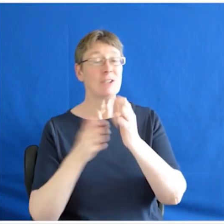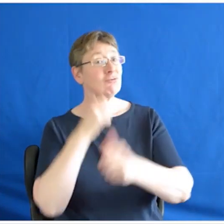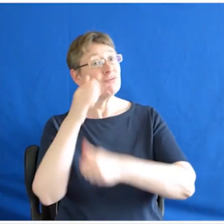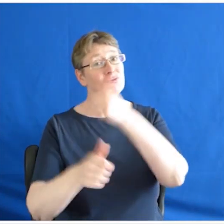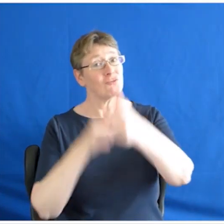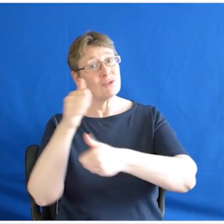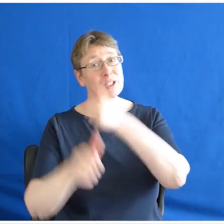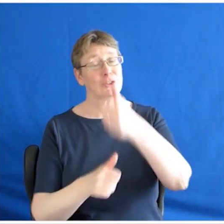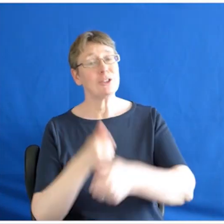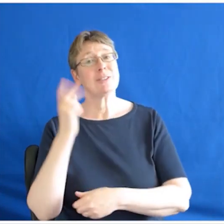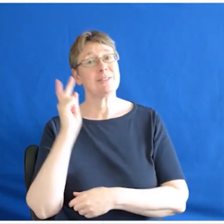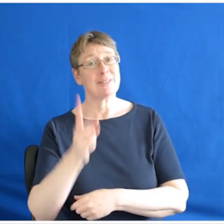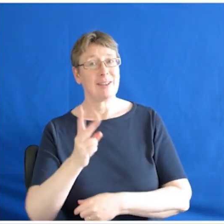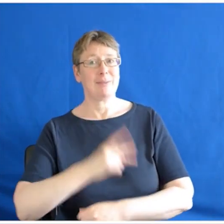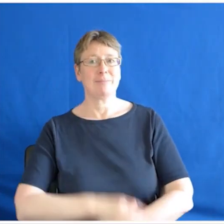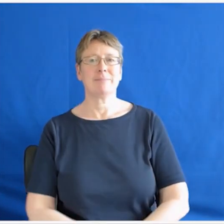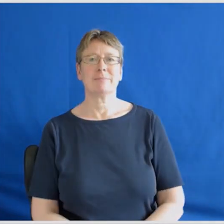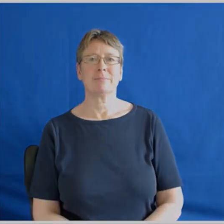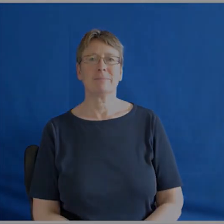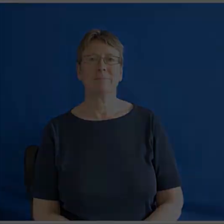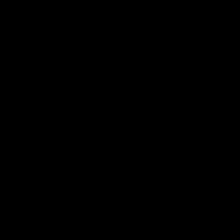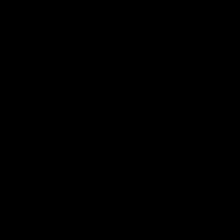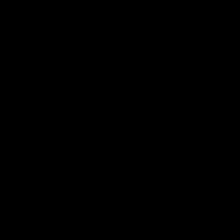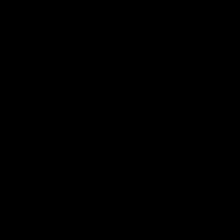and congratulations again.